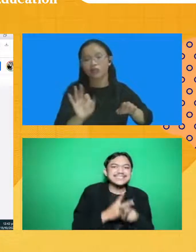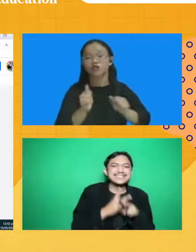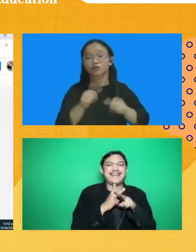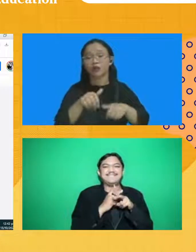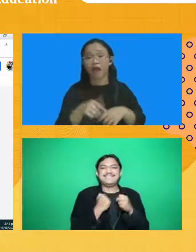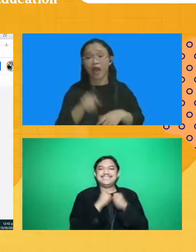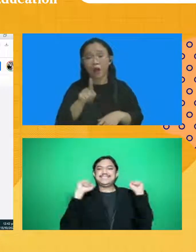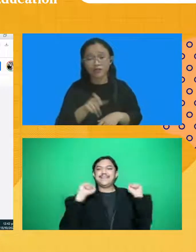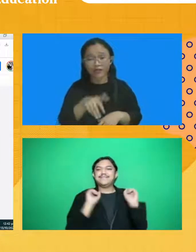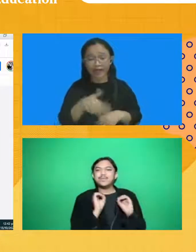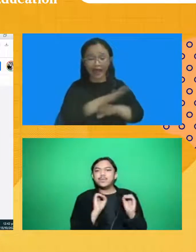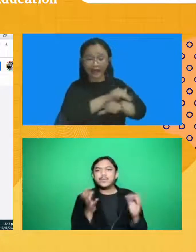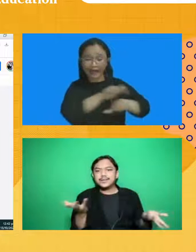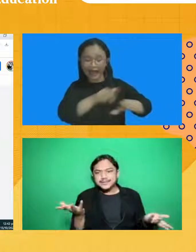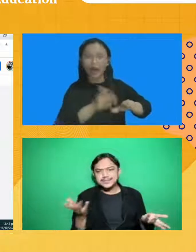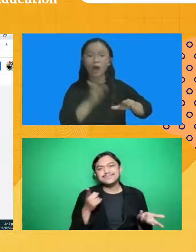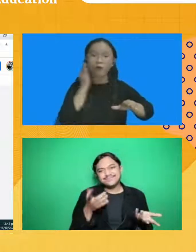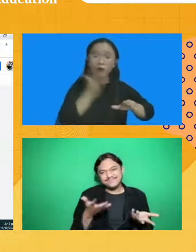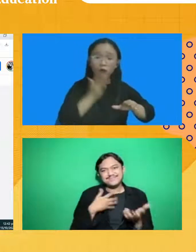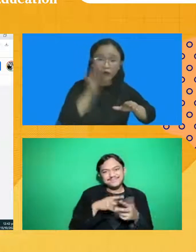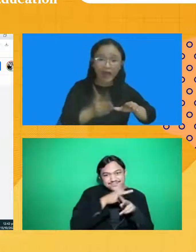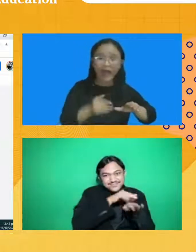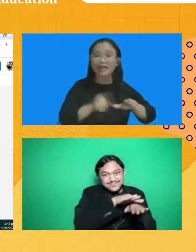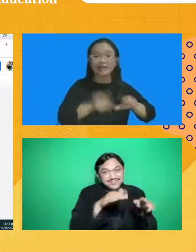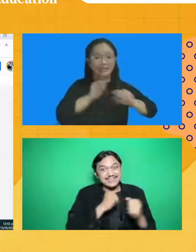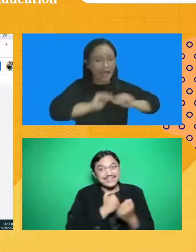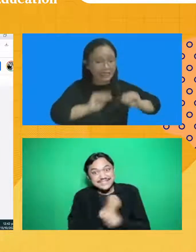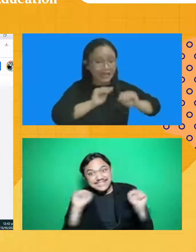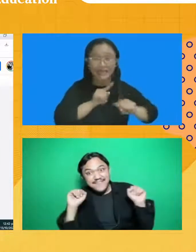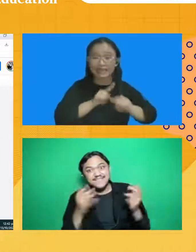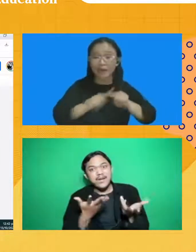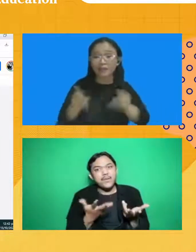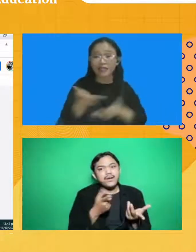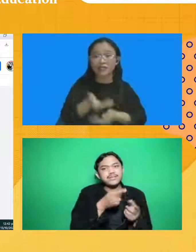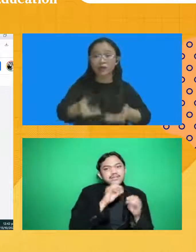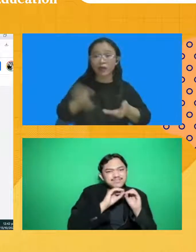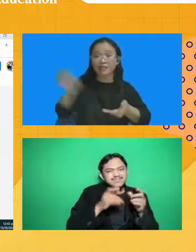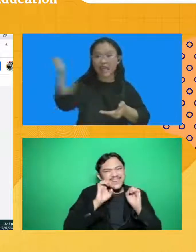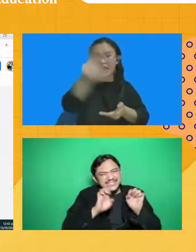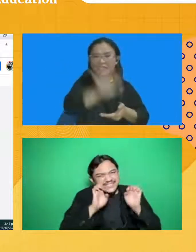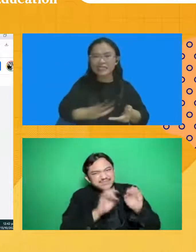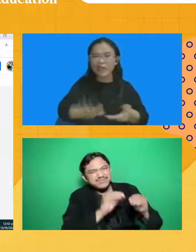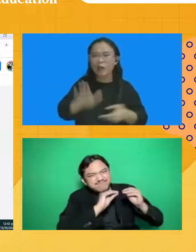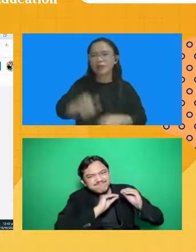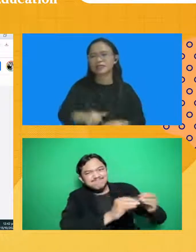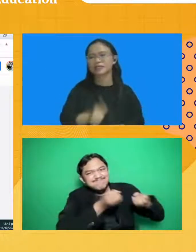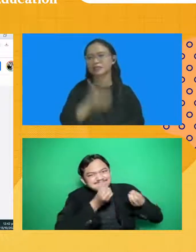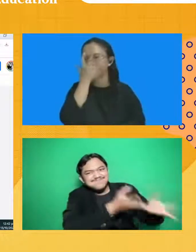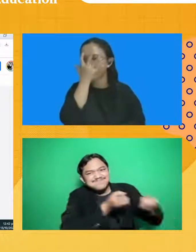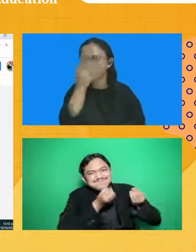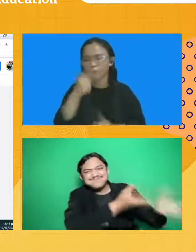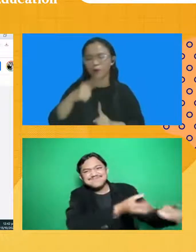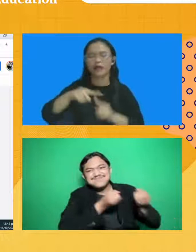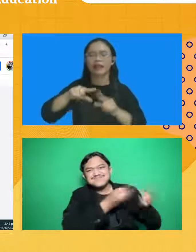of taboo is still in Asian and Pacific countries. So there was another idea that I personally